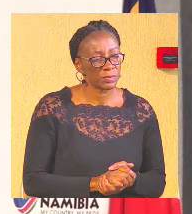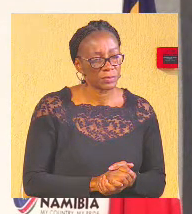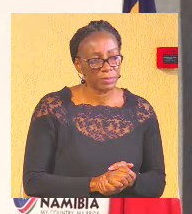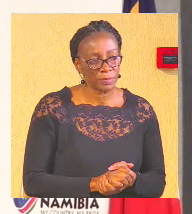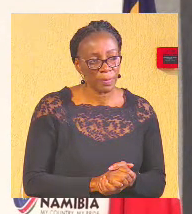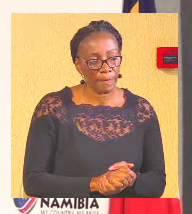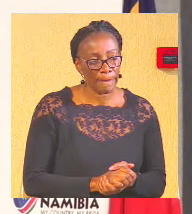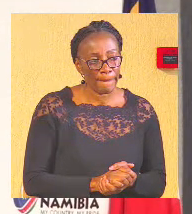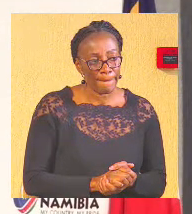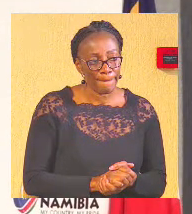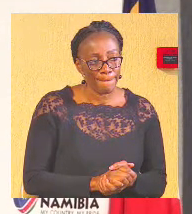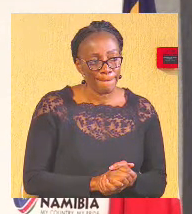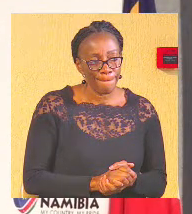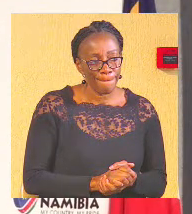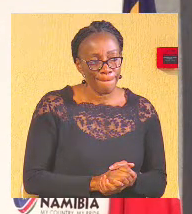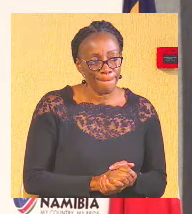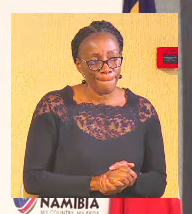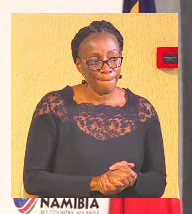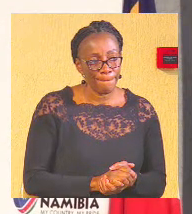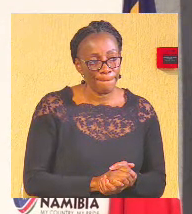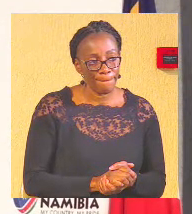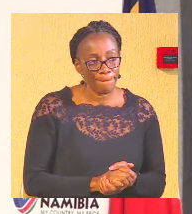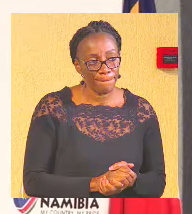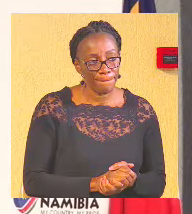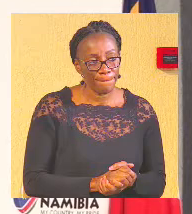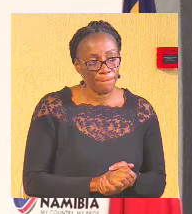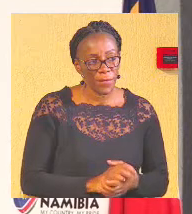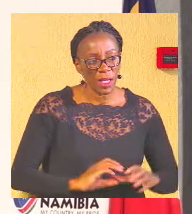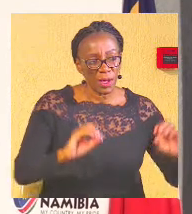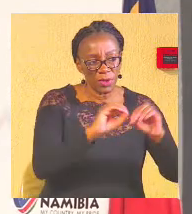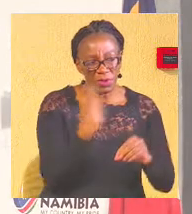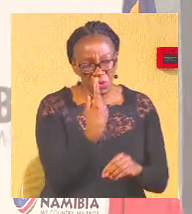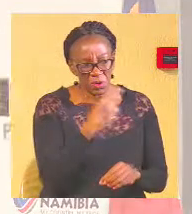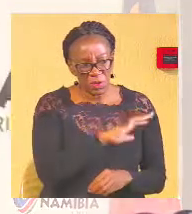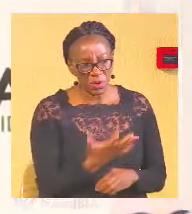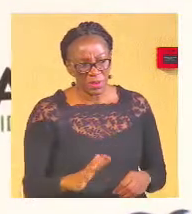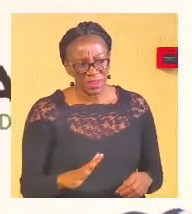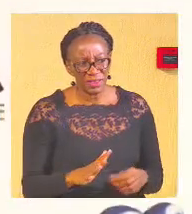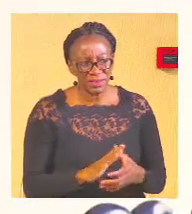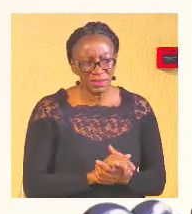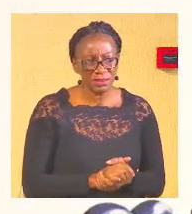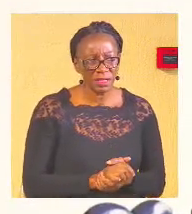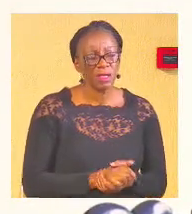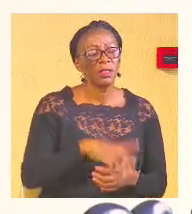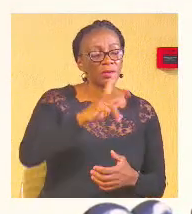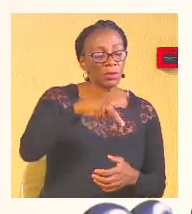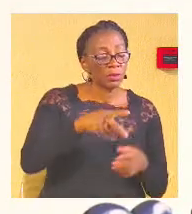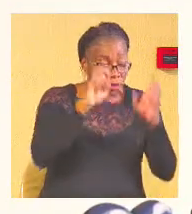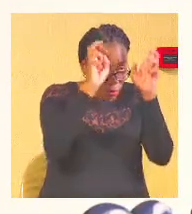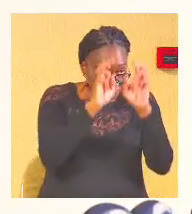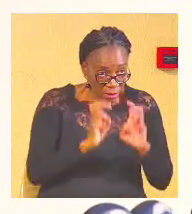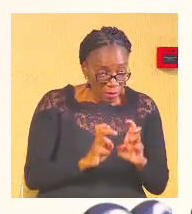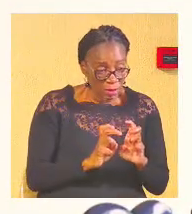can just add that it's not only water, it's utilities in general, including electricity.